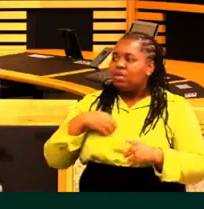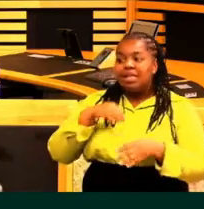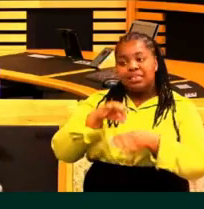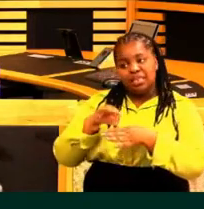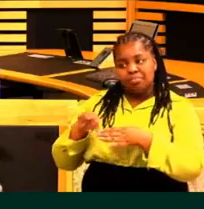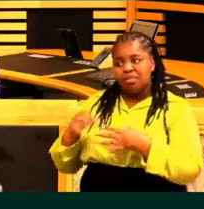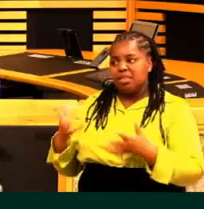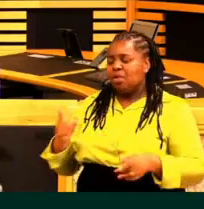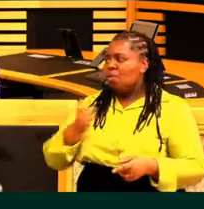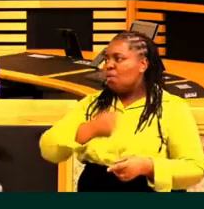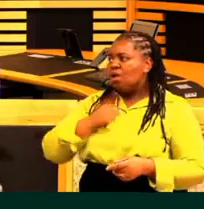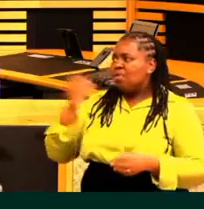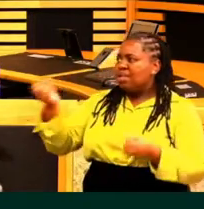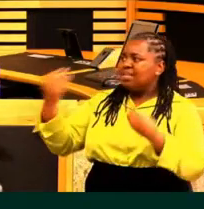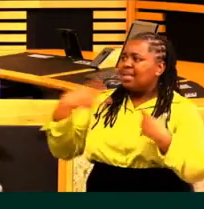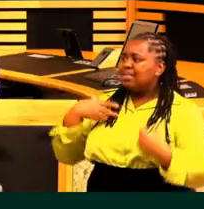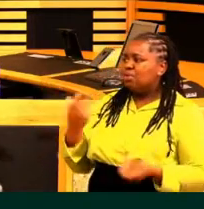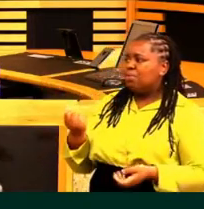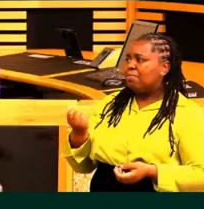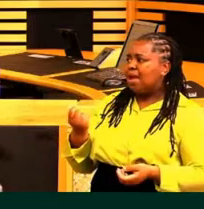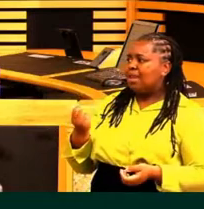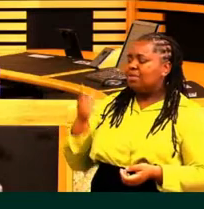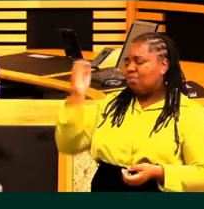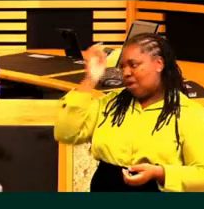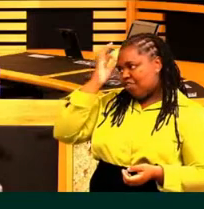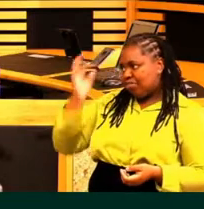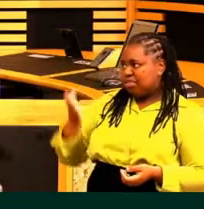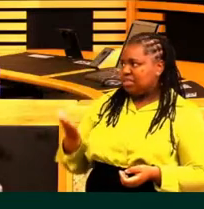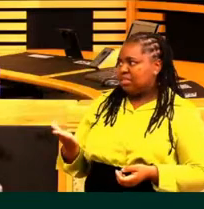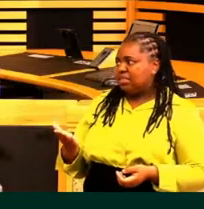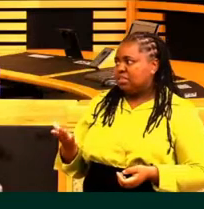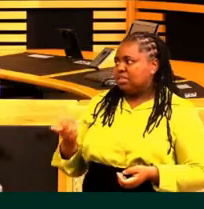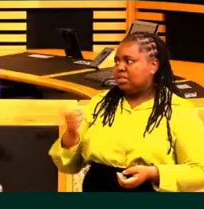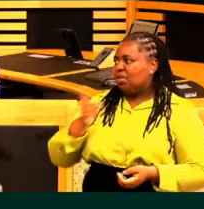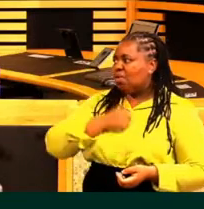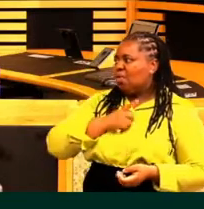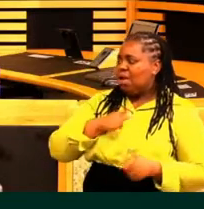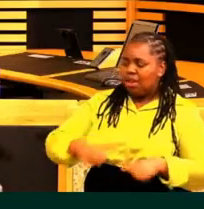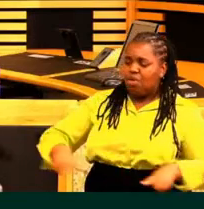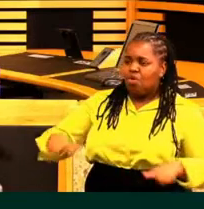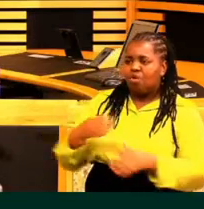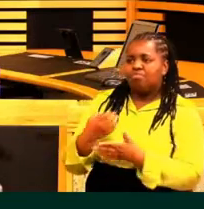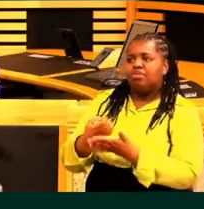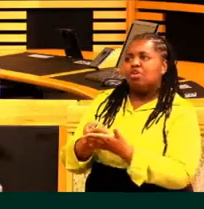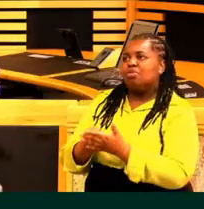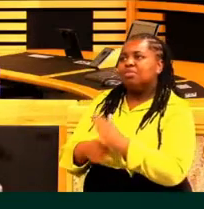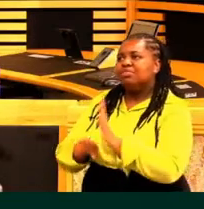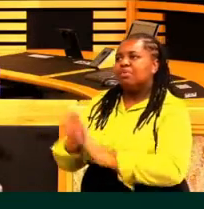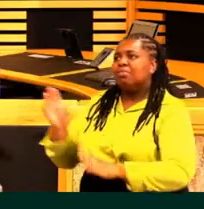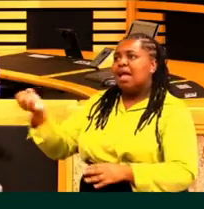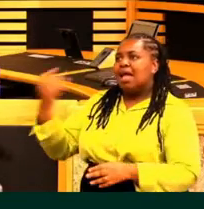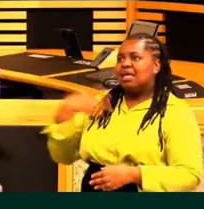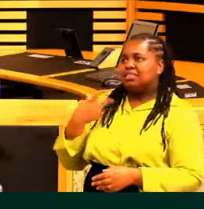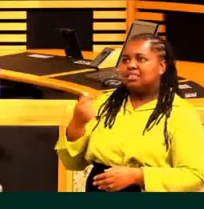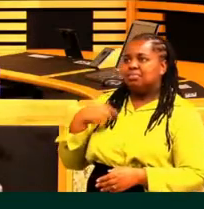why you are not giving money by the government why the Local Economic Development